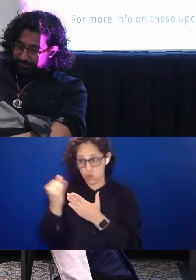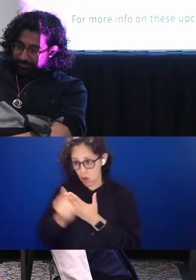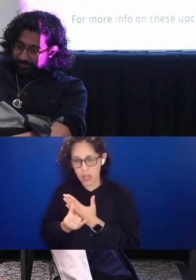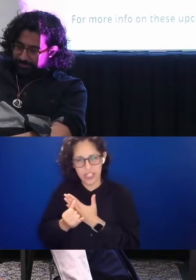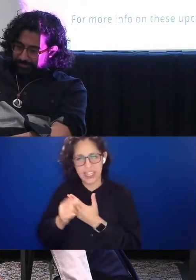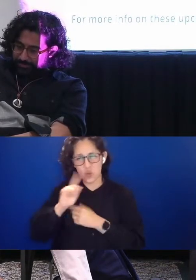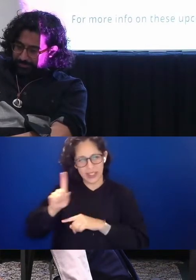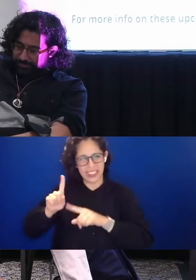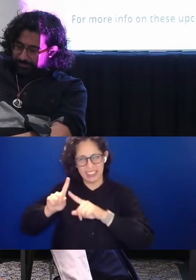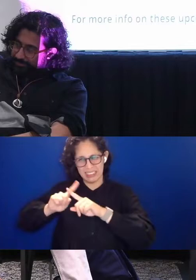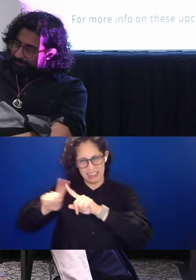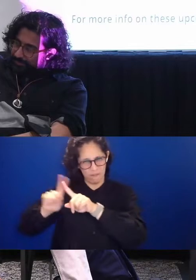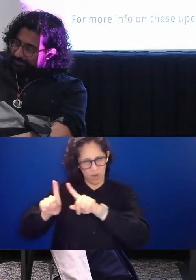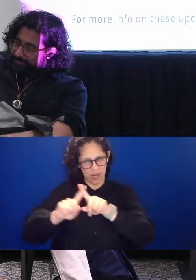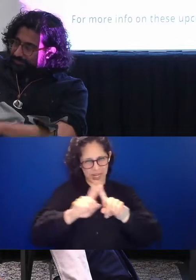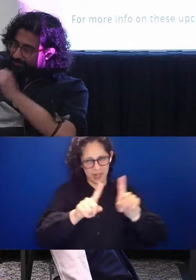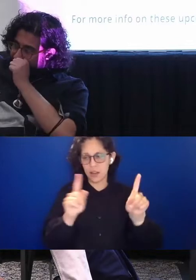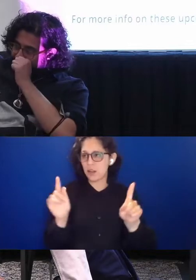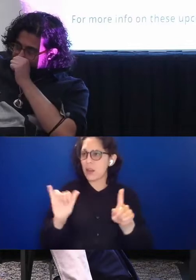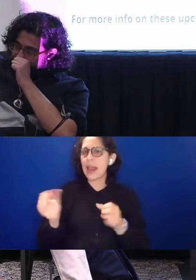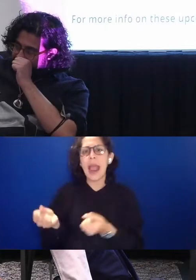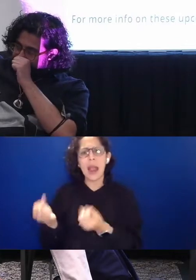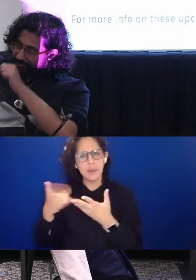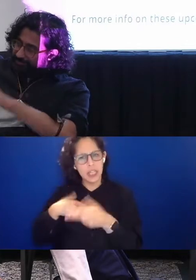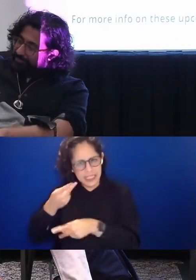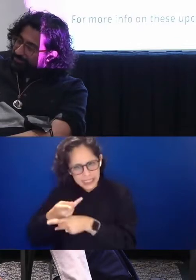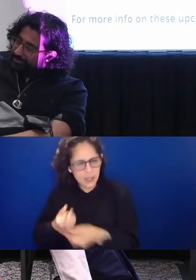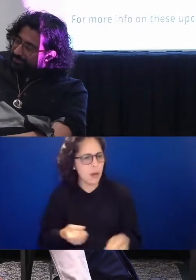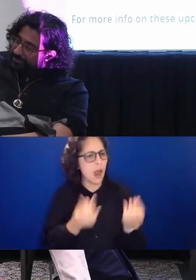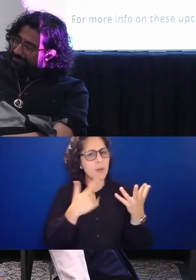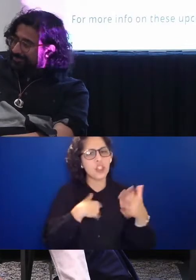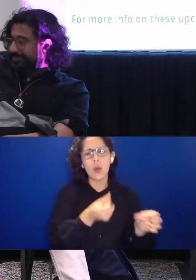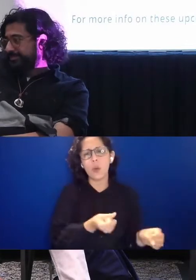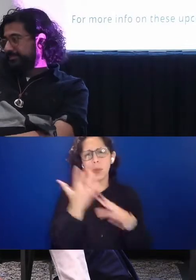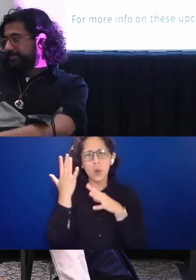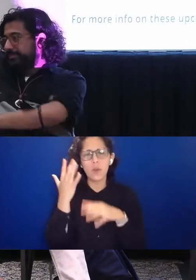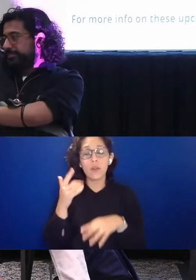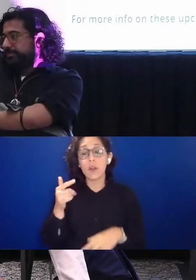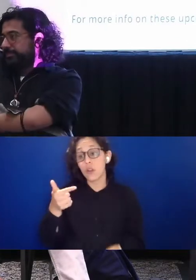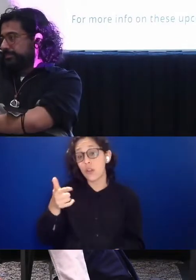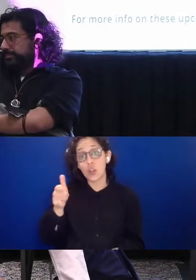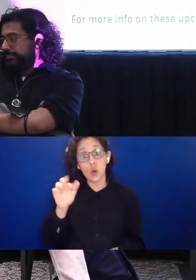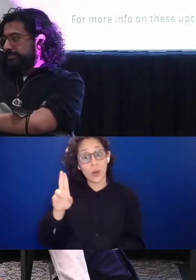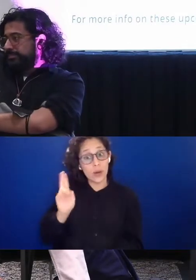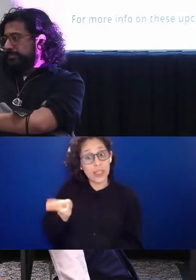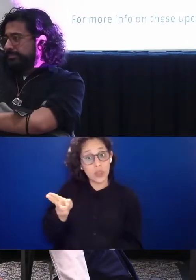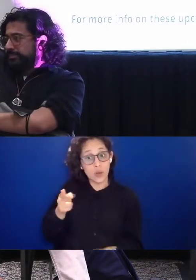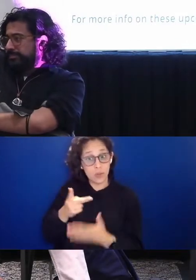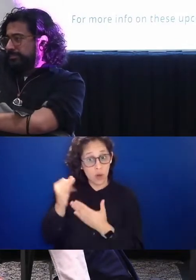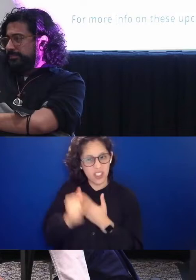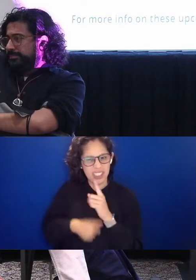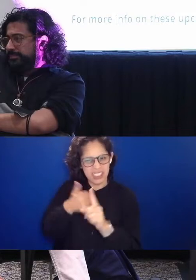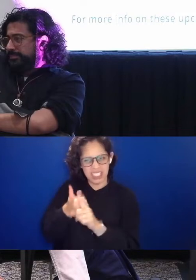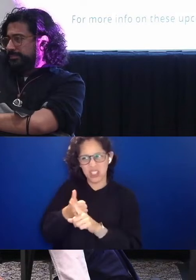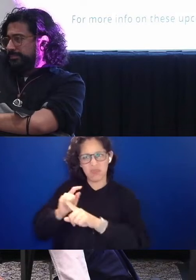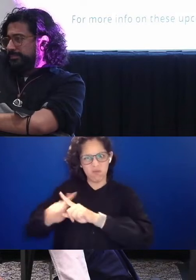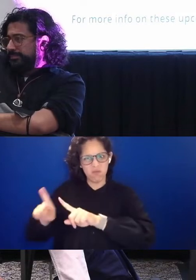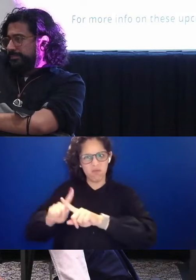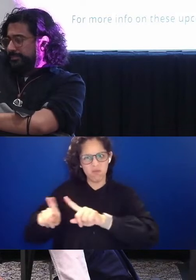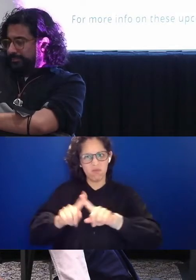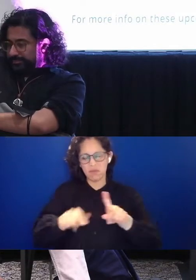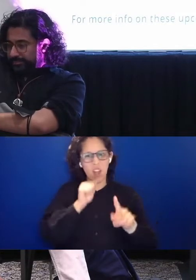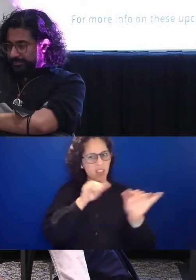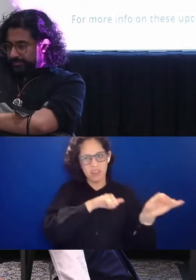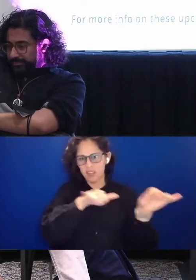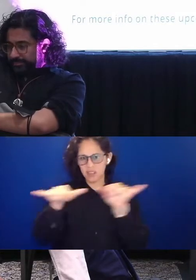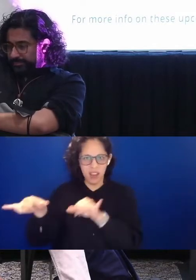released. These queer history projects, well, and they've all been different, like how much, because it's,